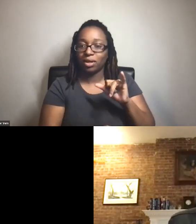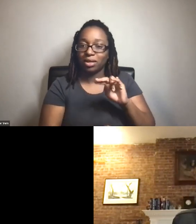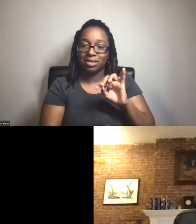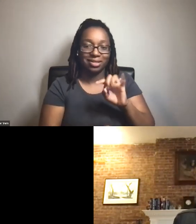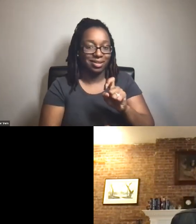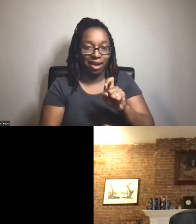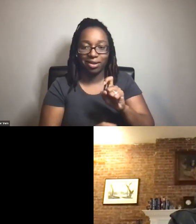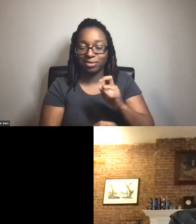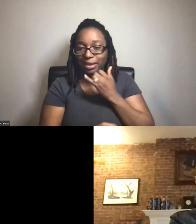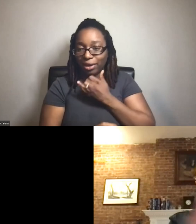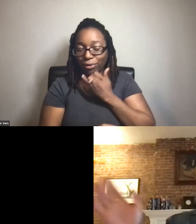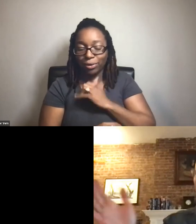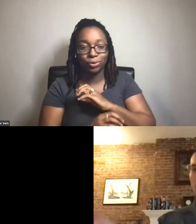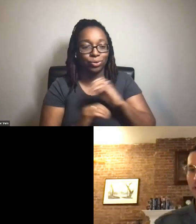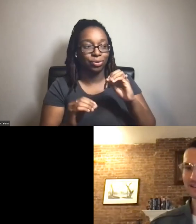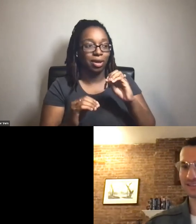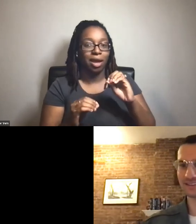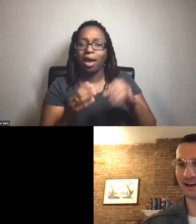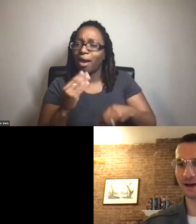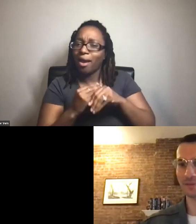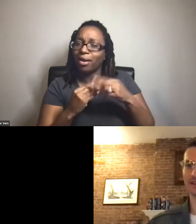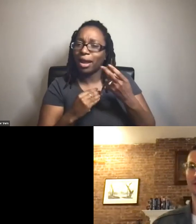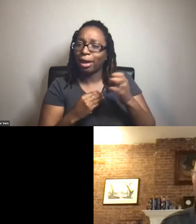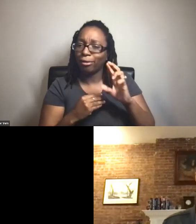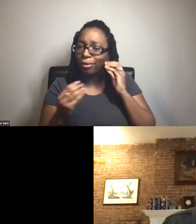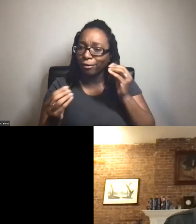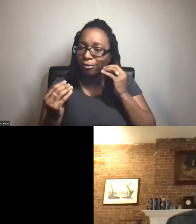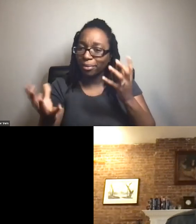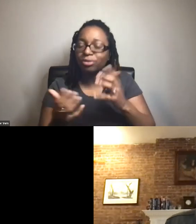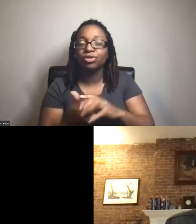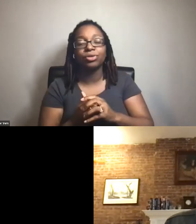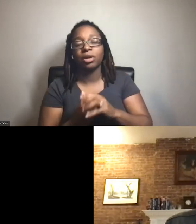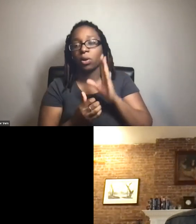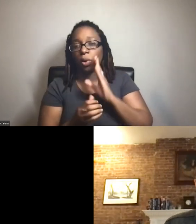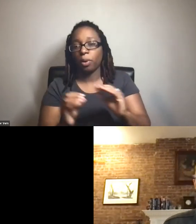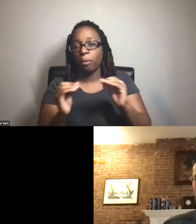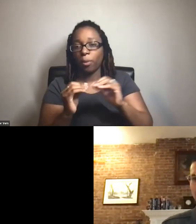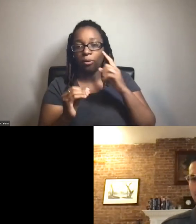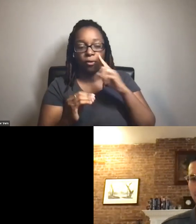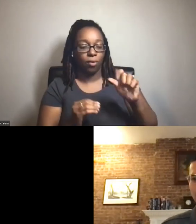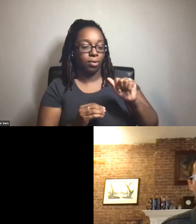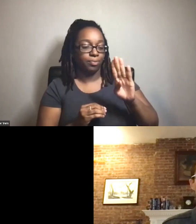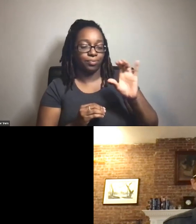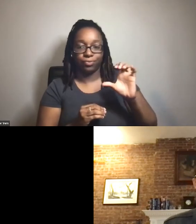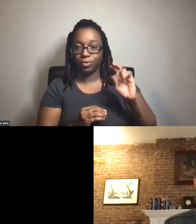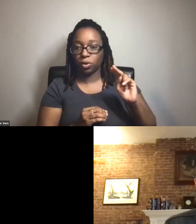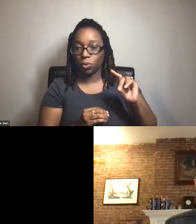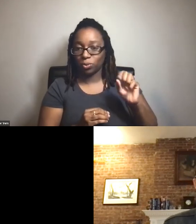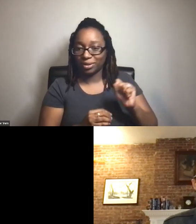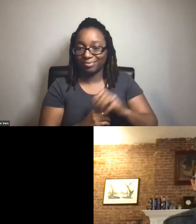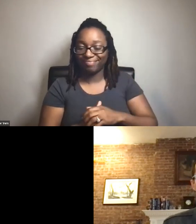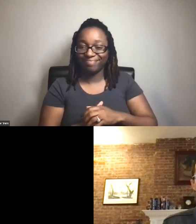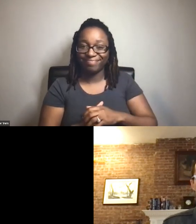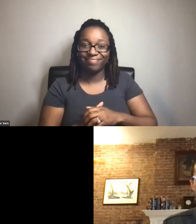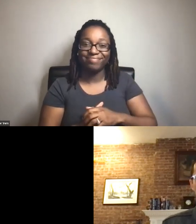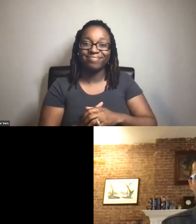information. So there's a couple ways that you can get the ABC notation. Yeah. Thank